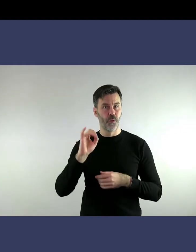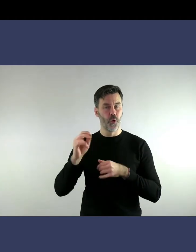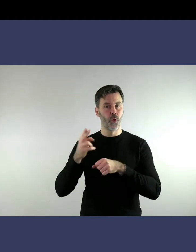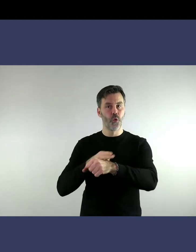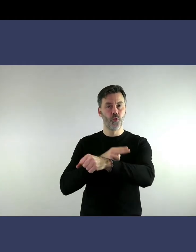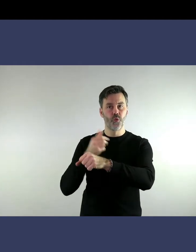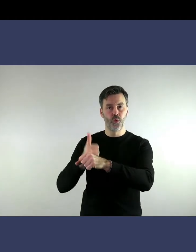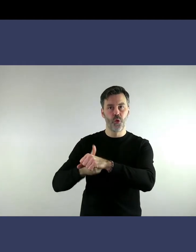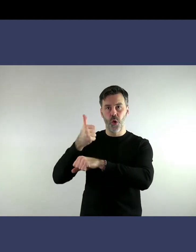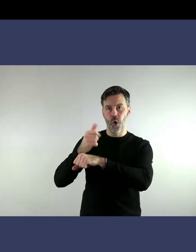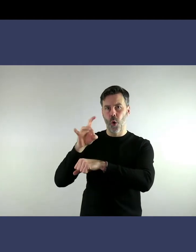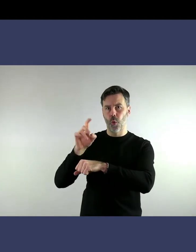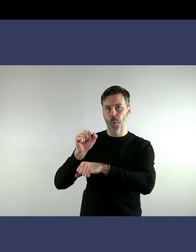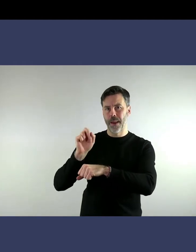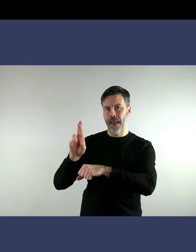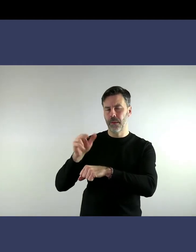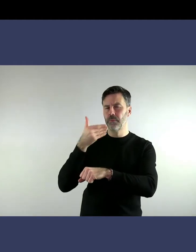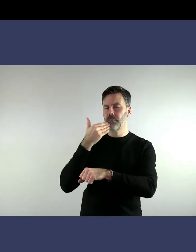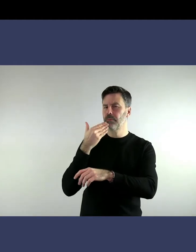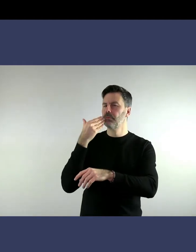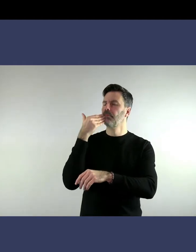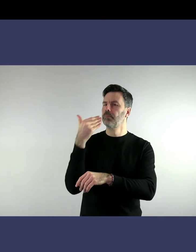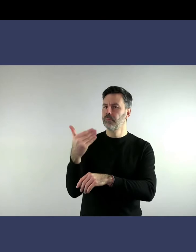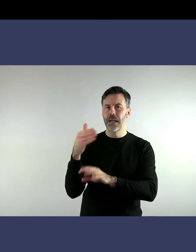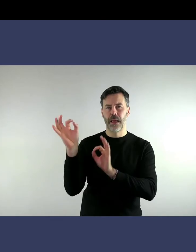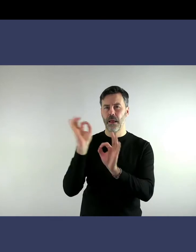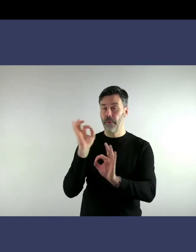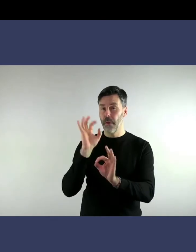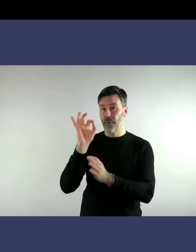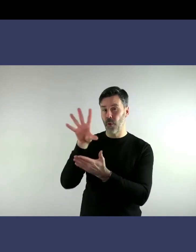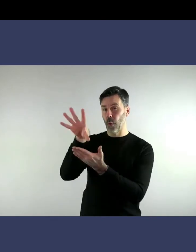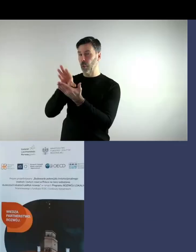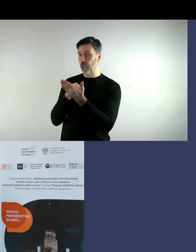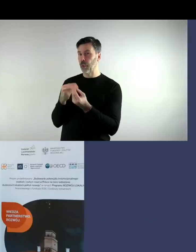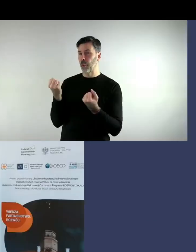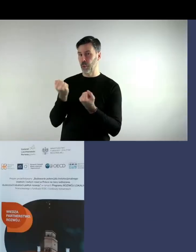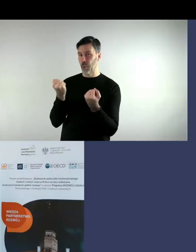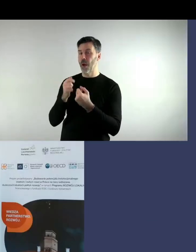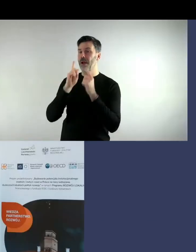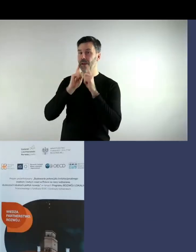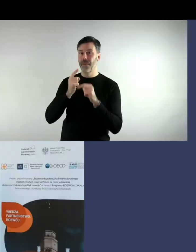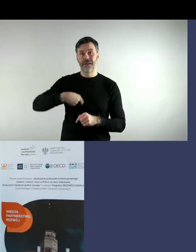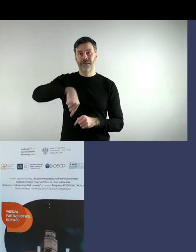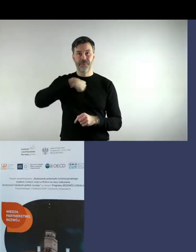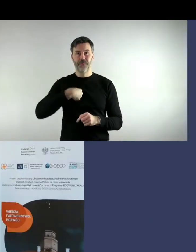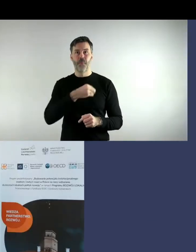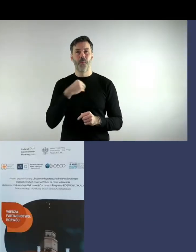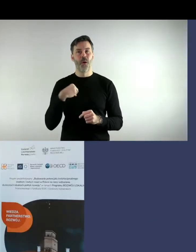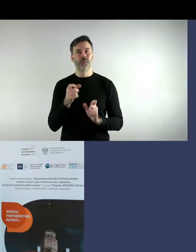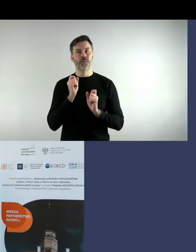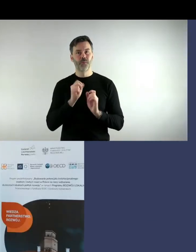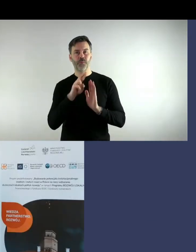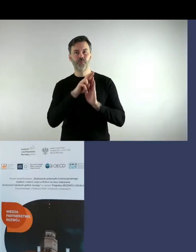role of the regional governors. In our reality, it's a very important inspiration because